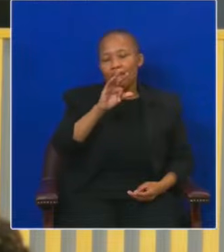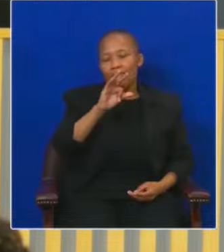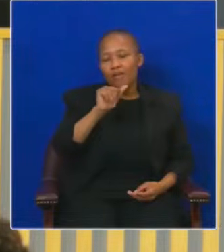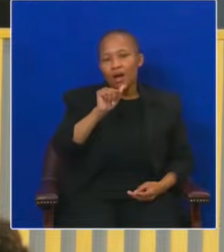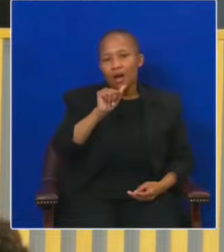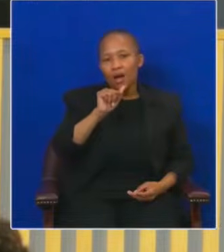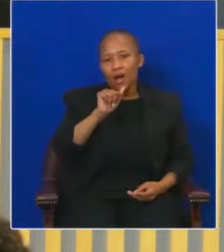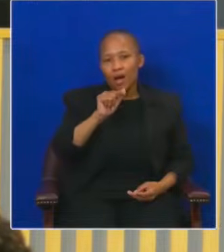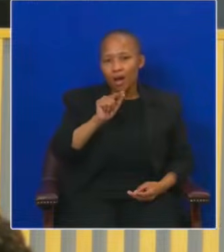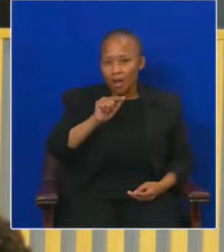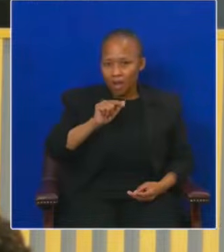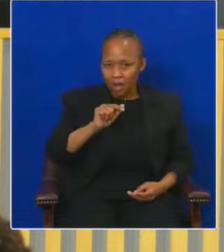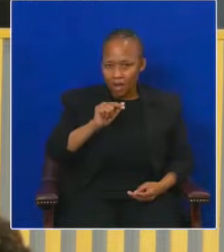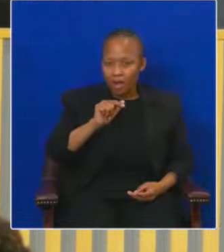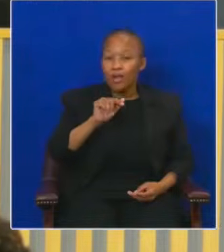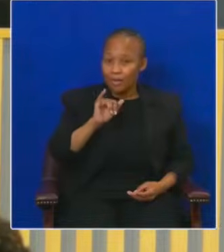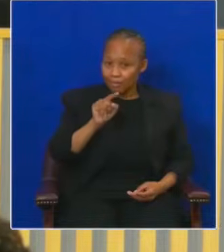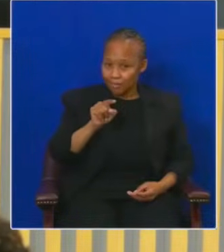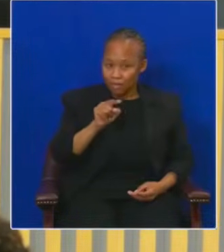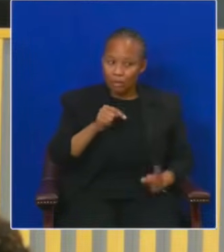educational needs.